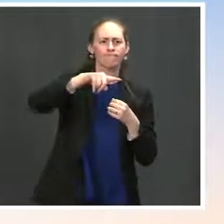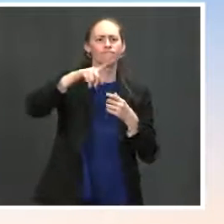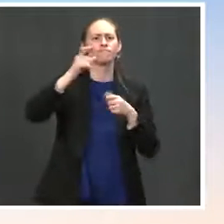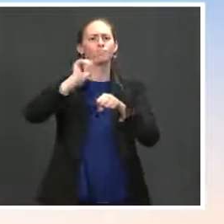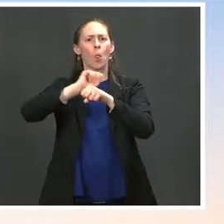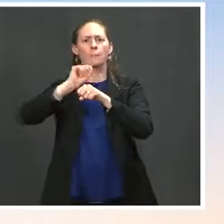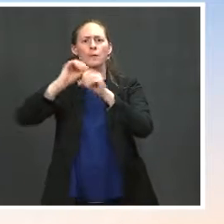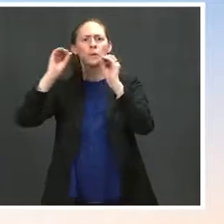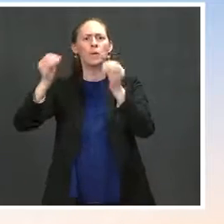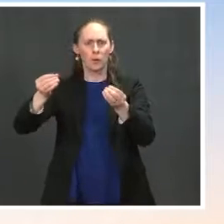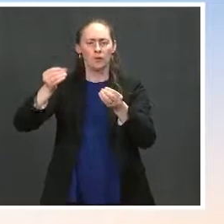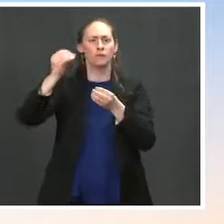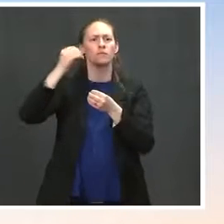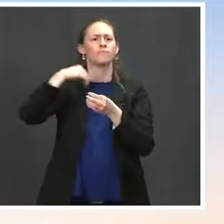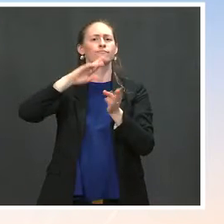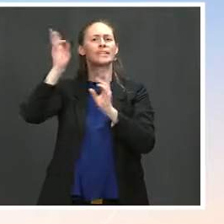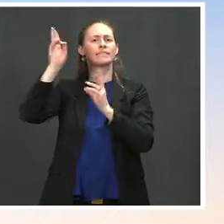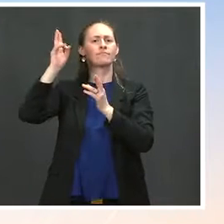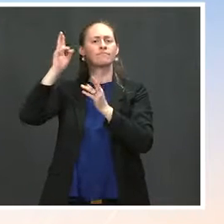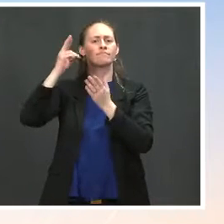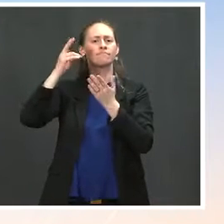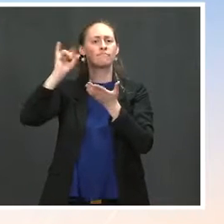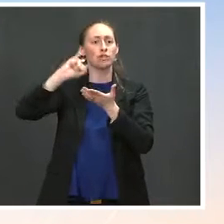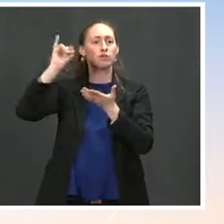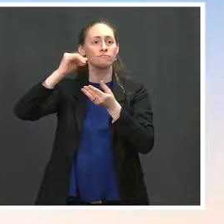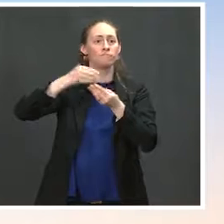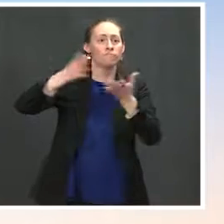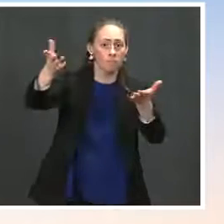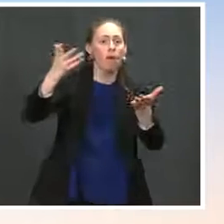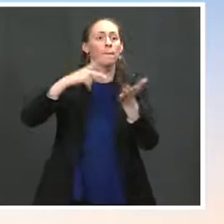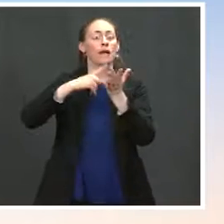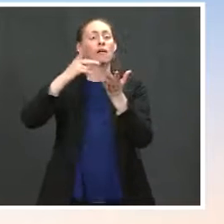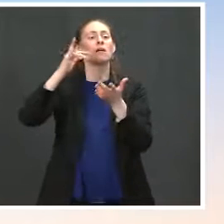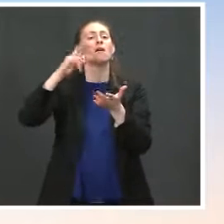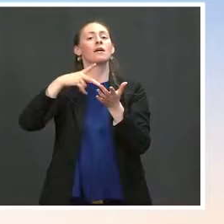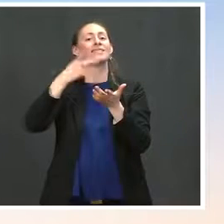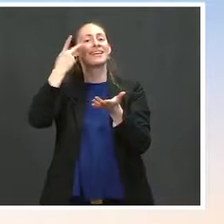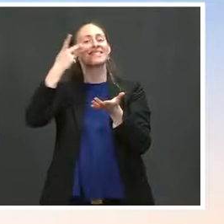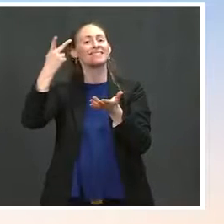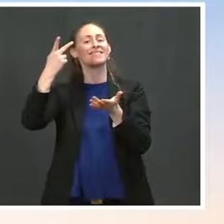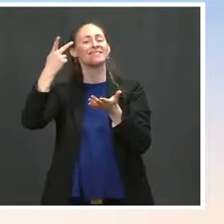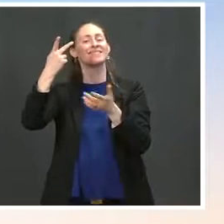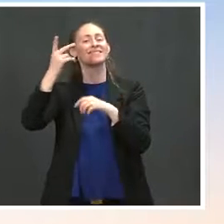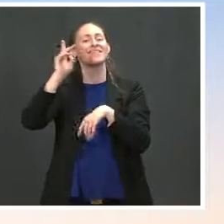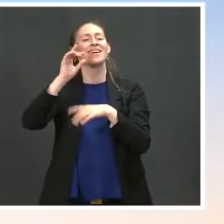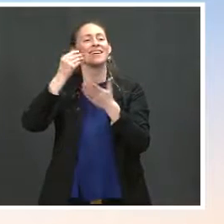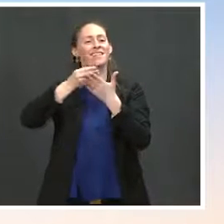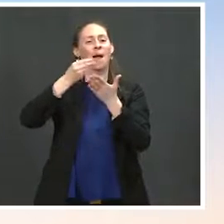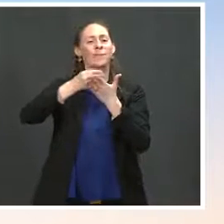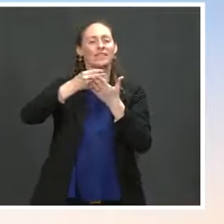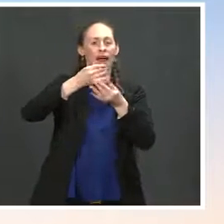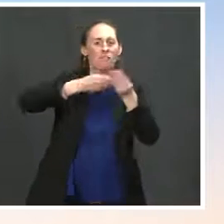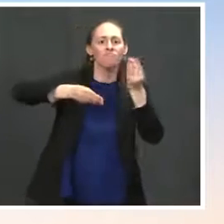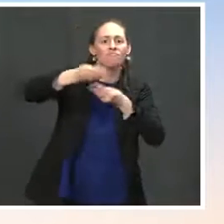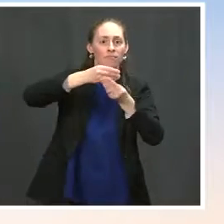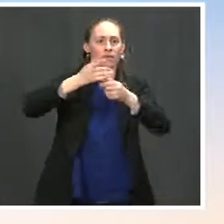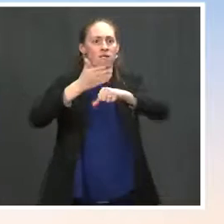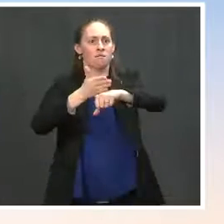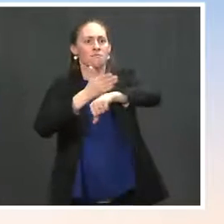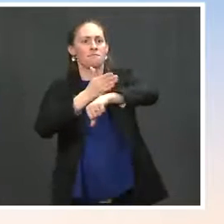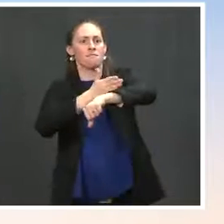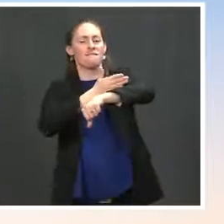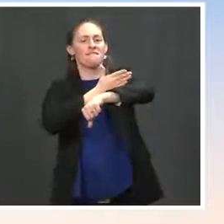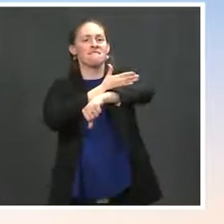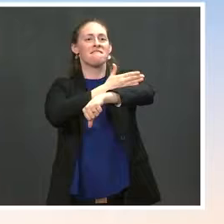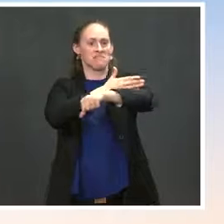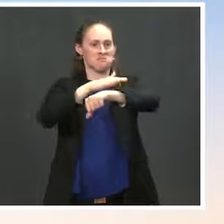a welcome sign that our economy is slowly healing, and also provide a reminder of the importance of both the pandemic programs extended